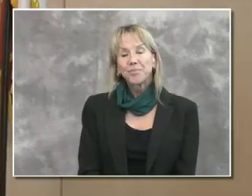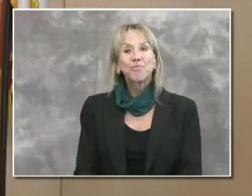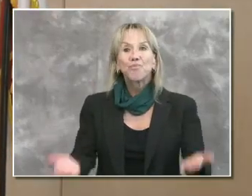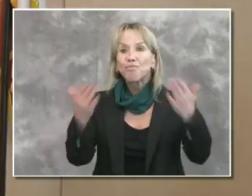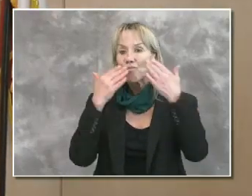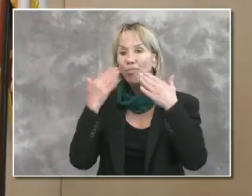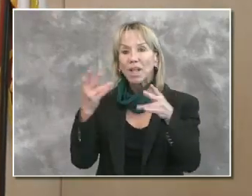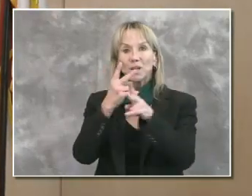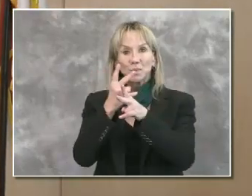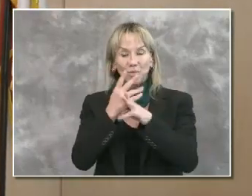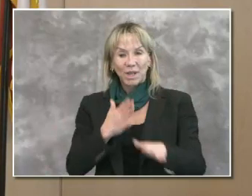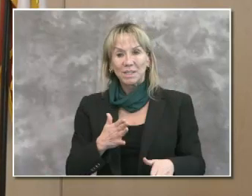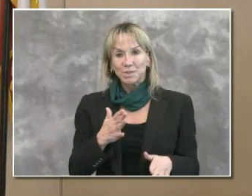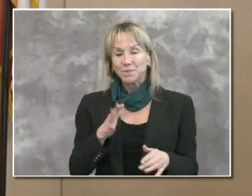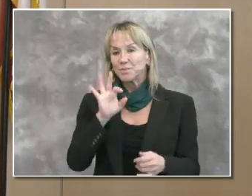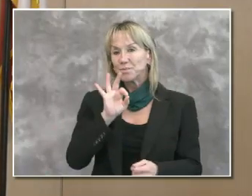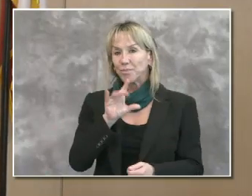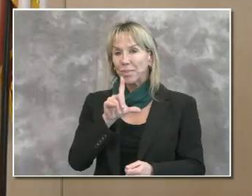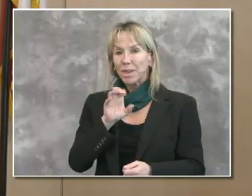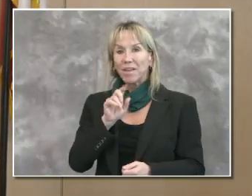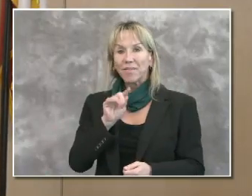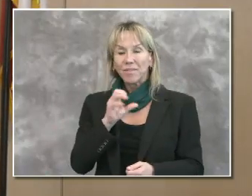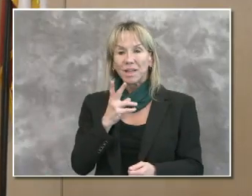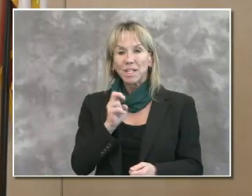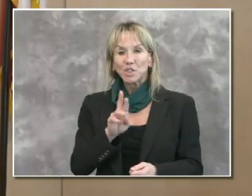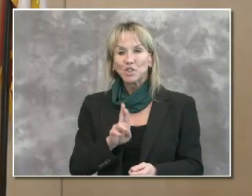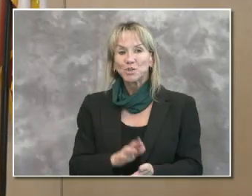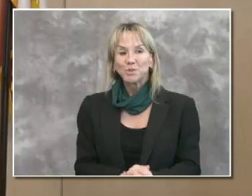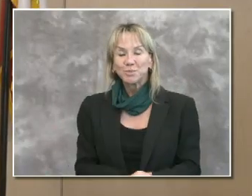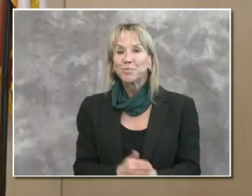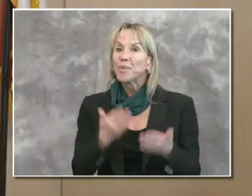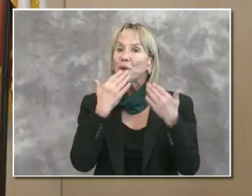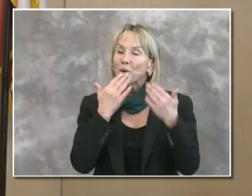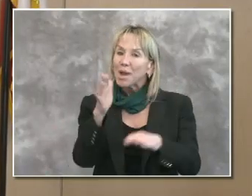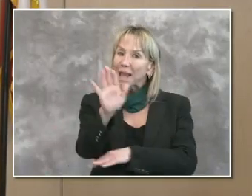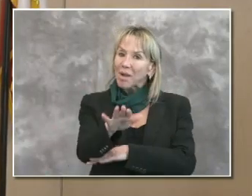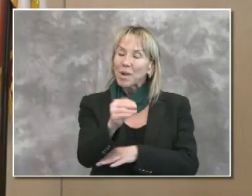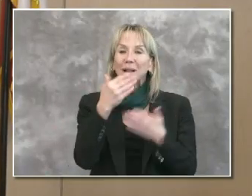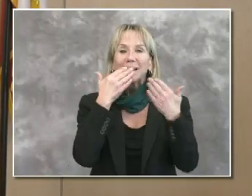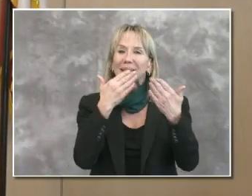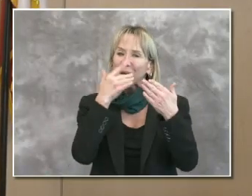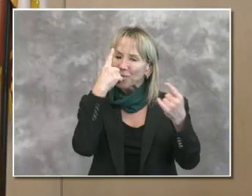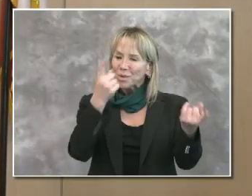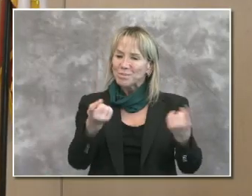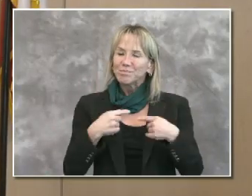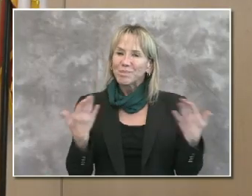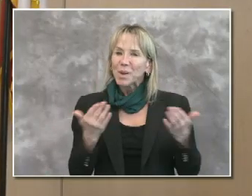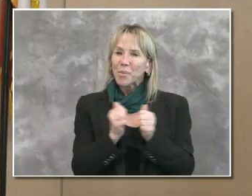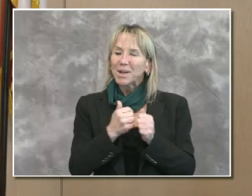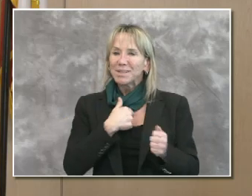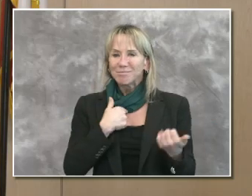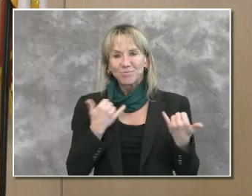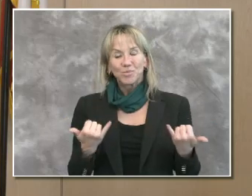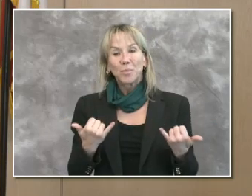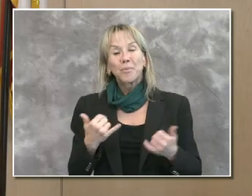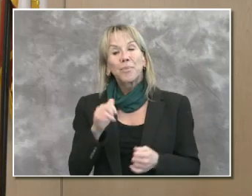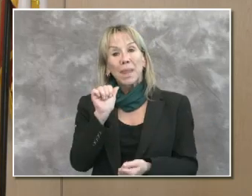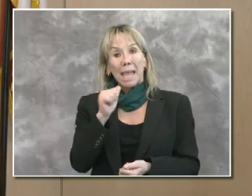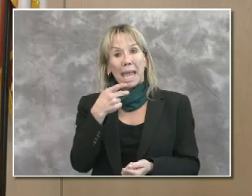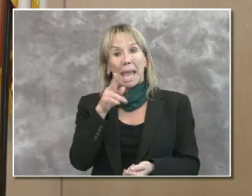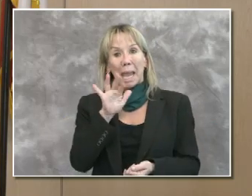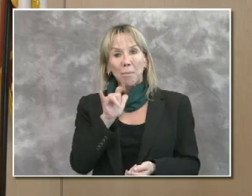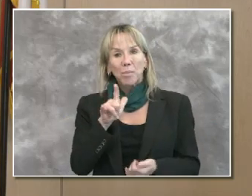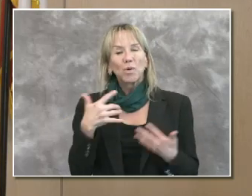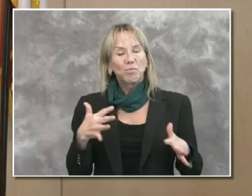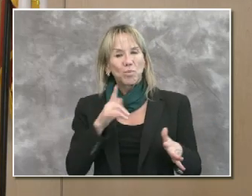Thank you, Supervisor Fletcher. Good afternoon, everyone, and thank you for being here with us today. April continues to be a